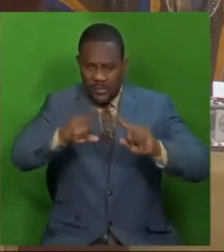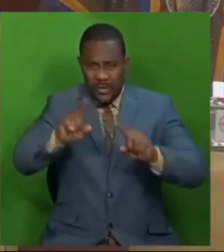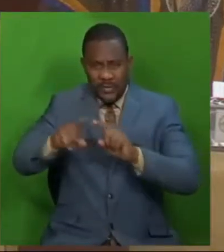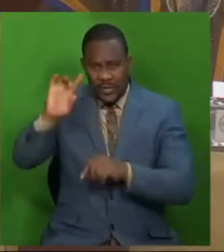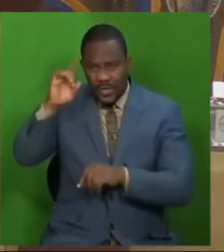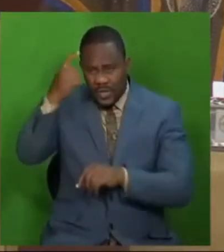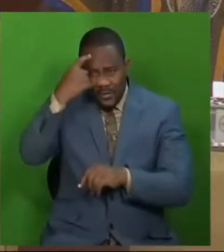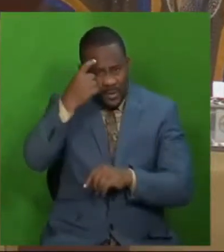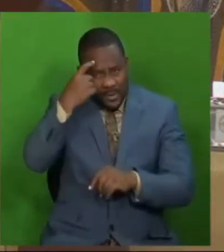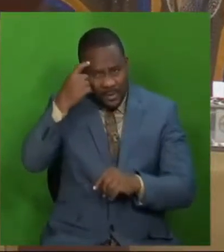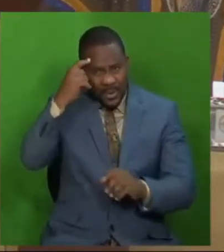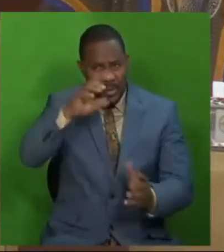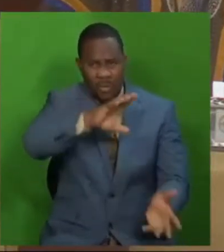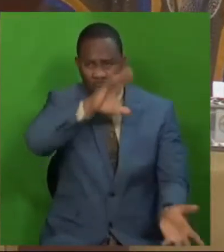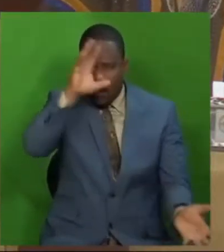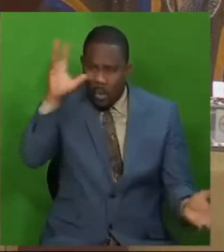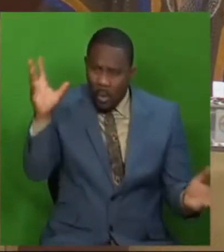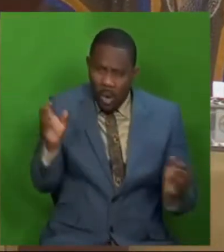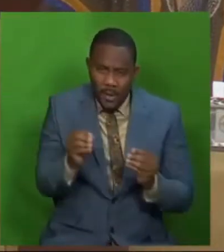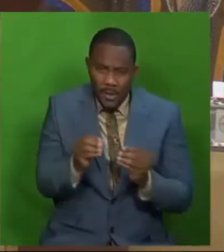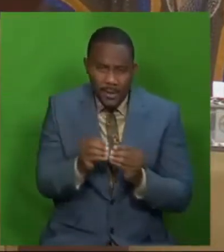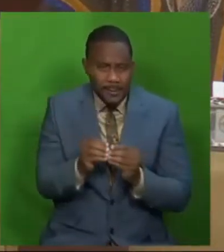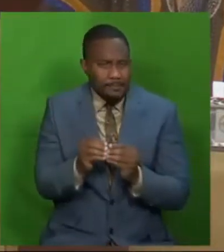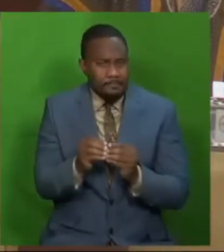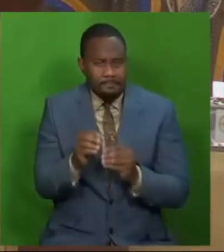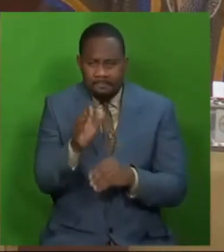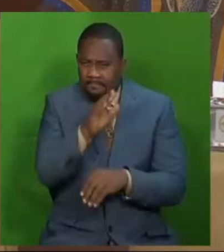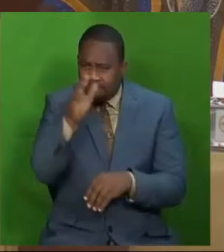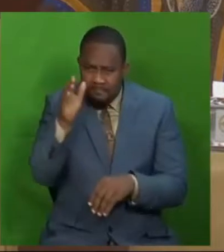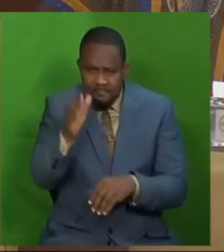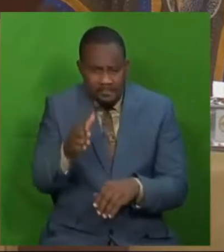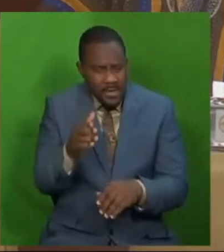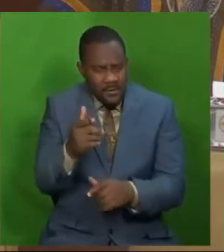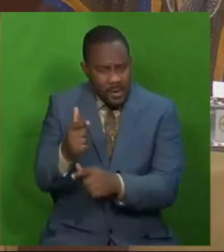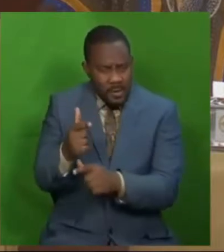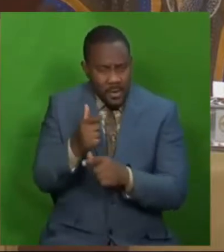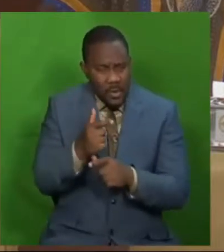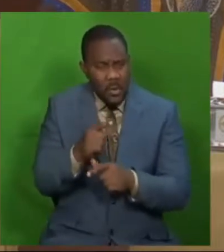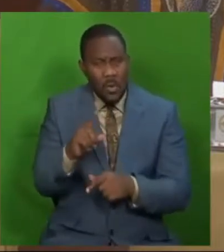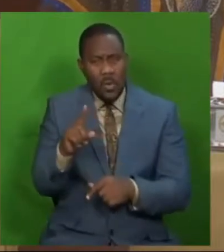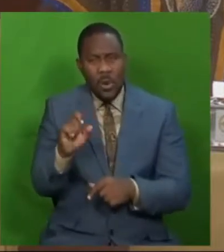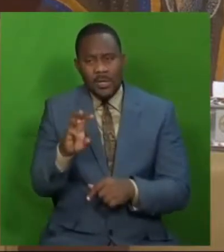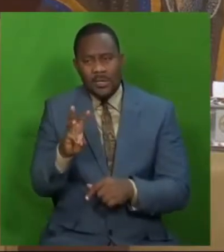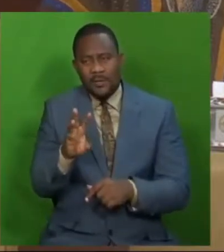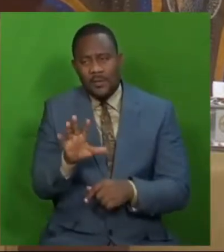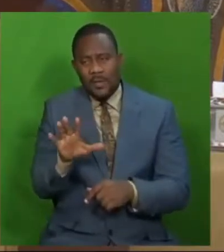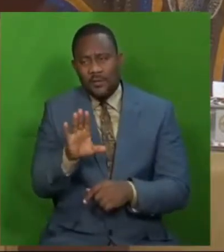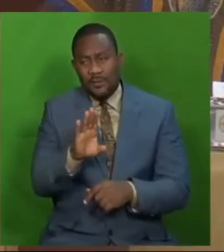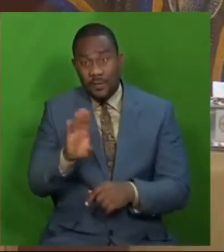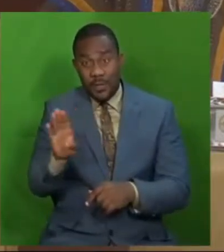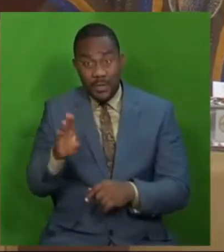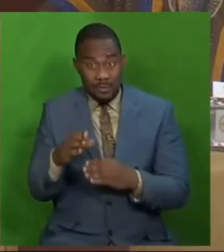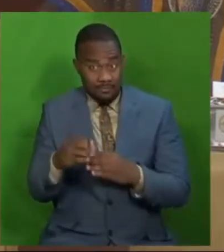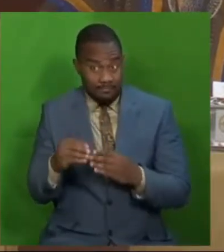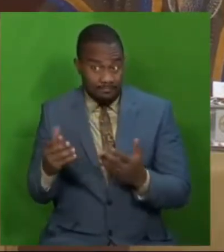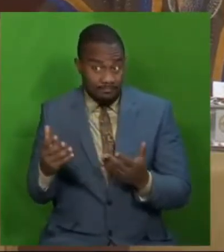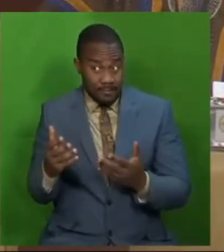they never borrowed up to 165 billion Ghana cedis. To whom much is